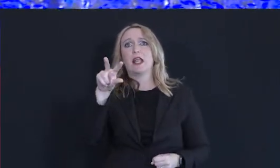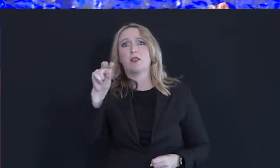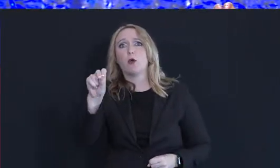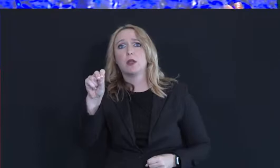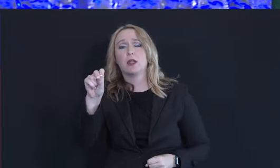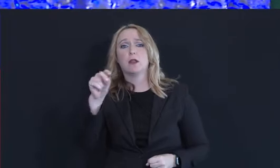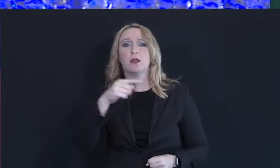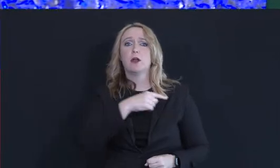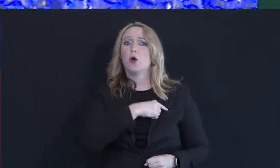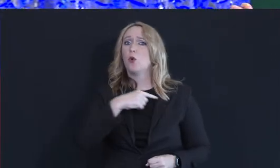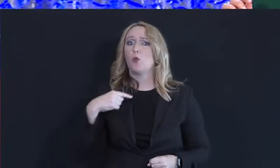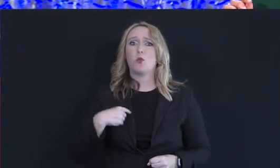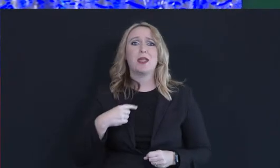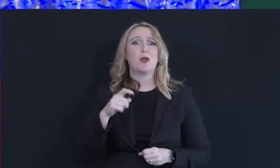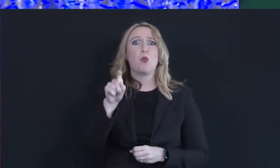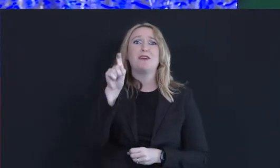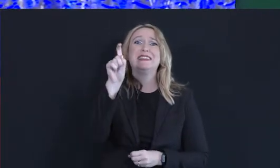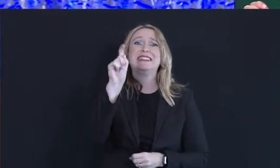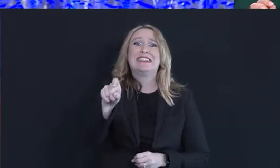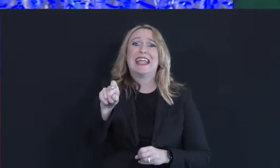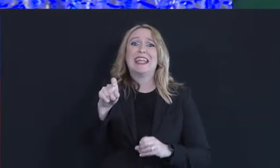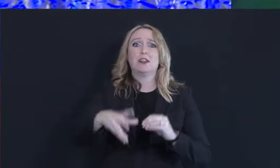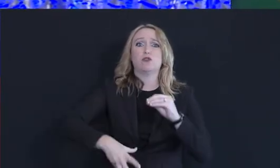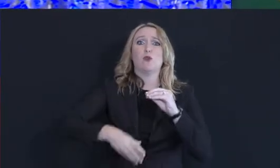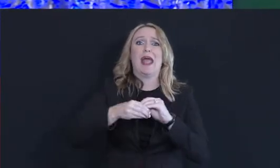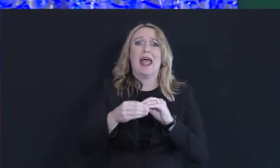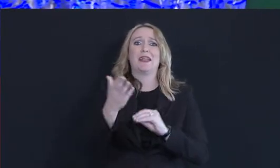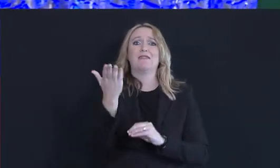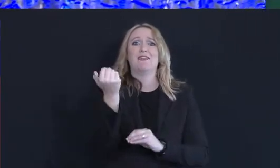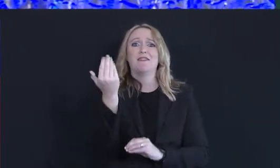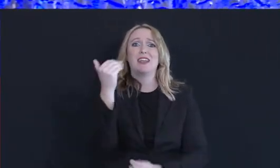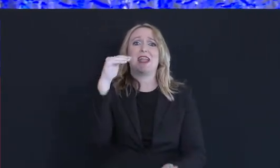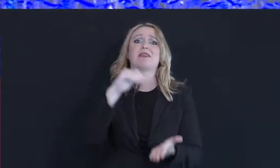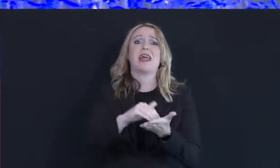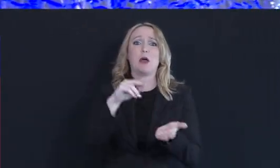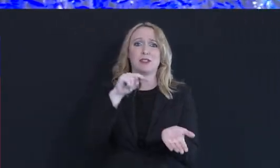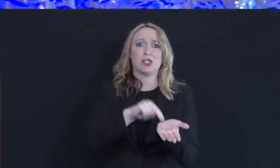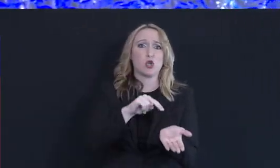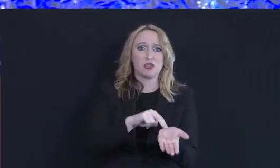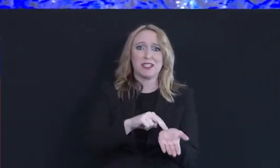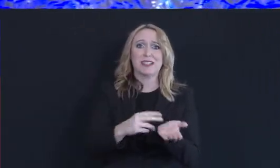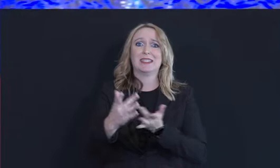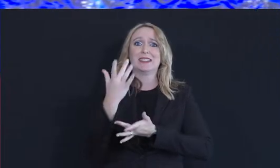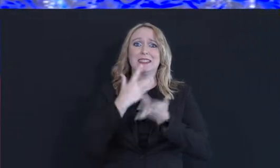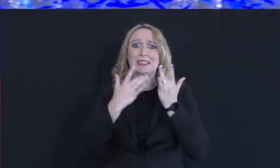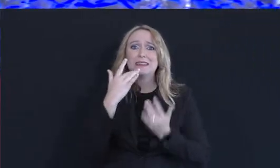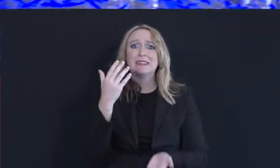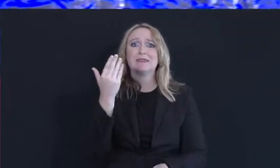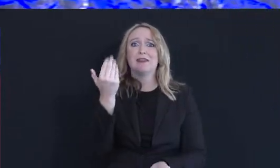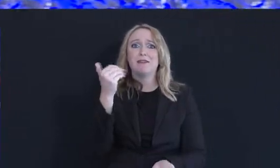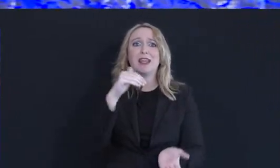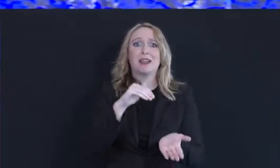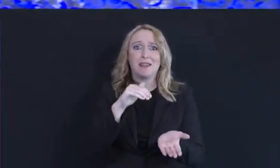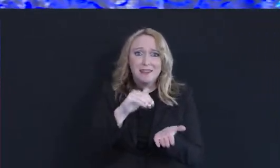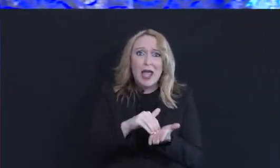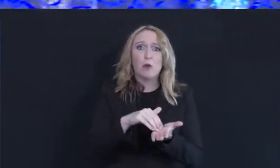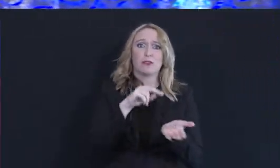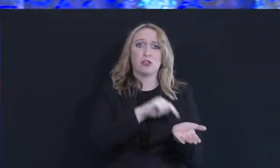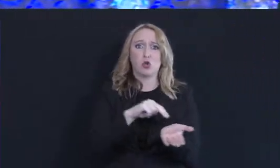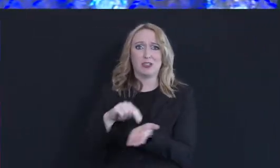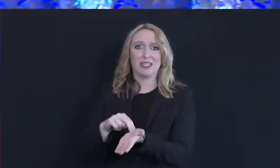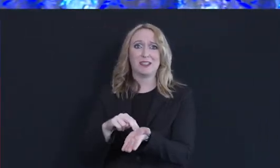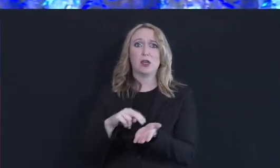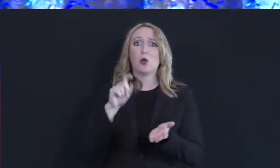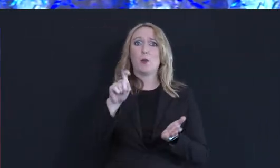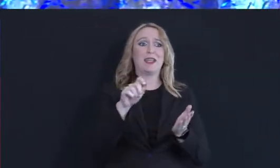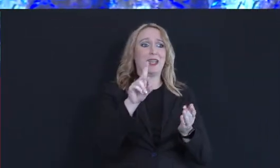15 000 nurses in our region we need nurses and data analysts and technicians and these are